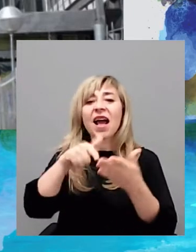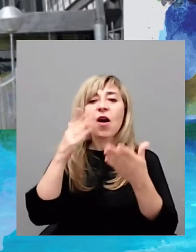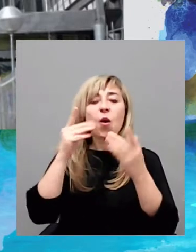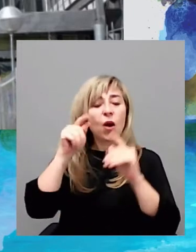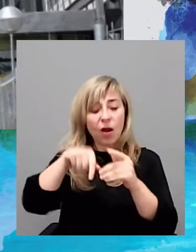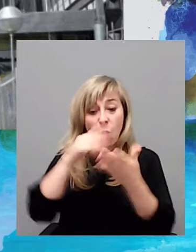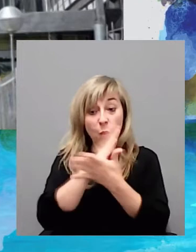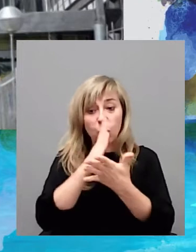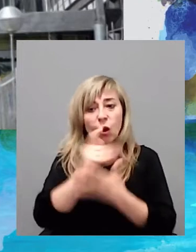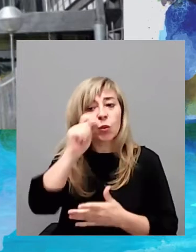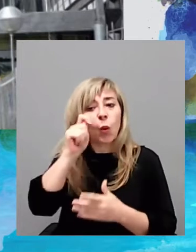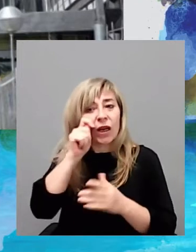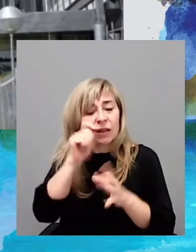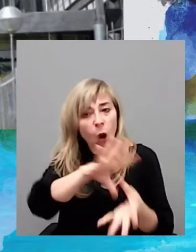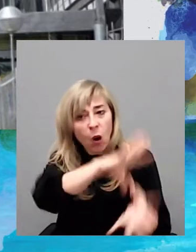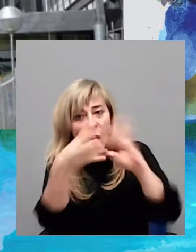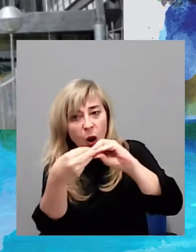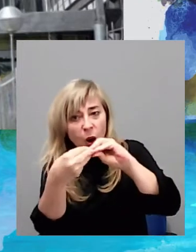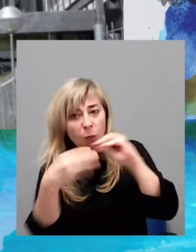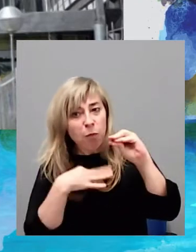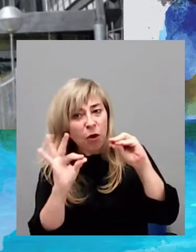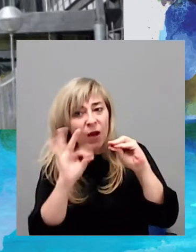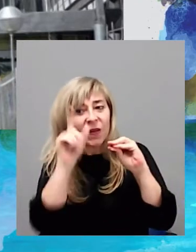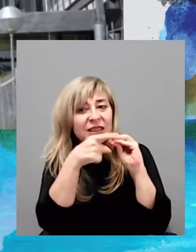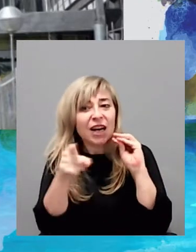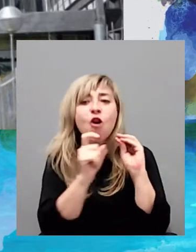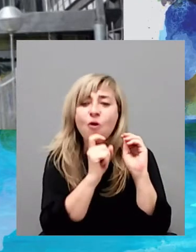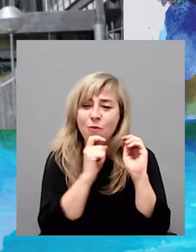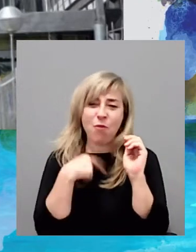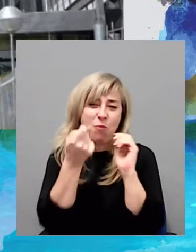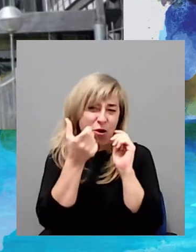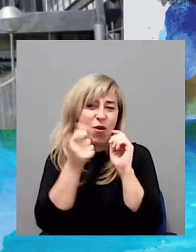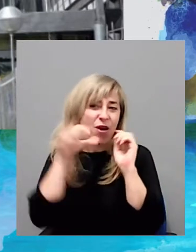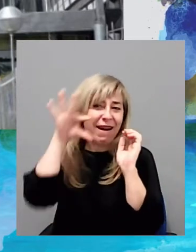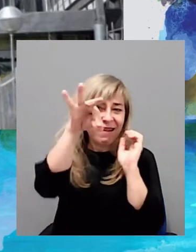to see how we can apply these courses to tourism.